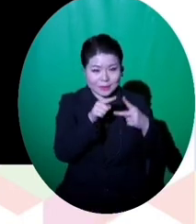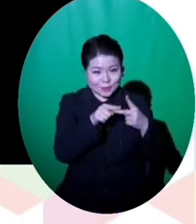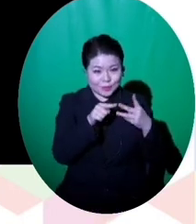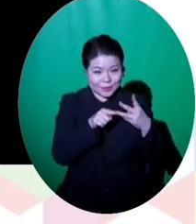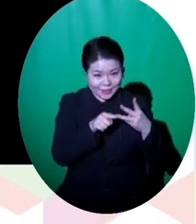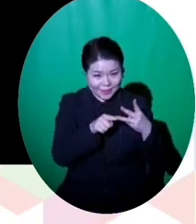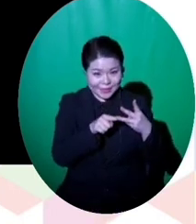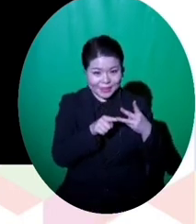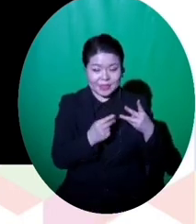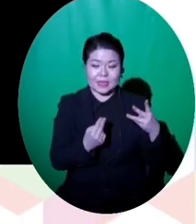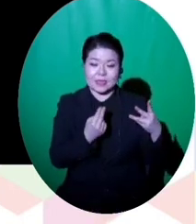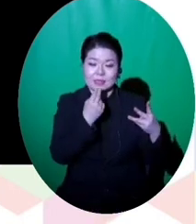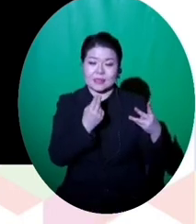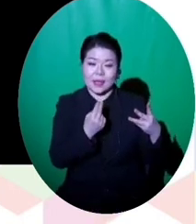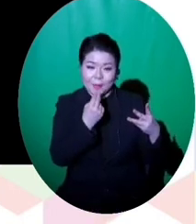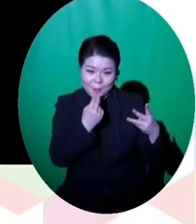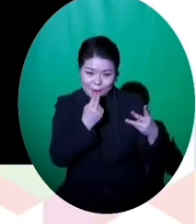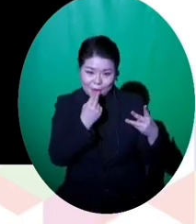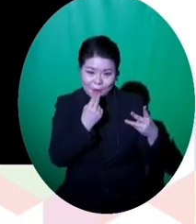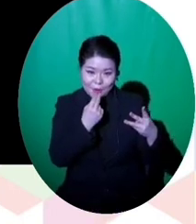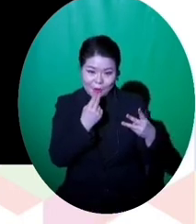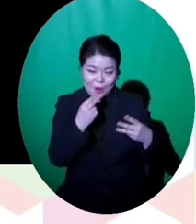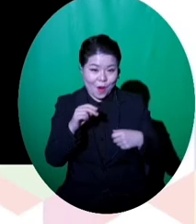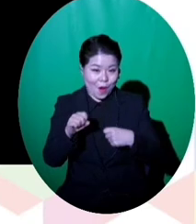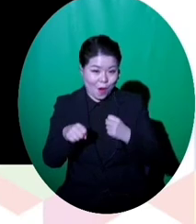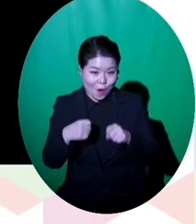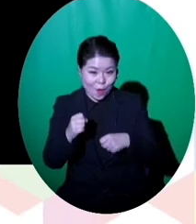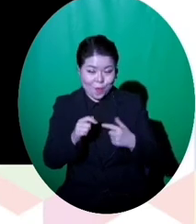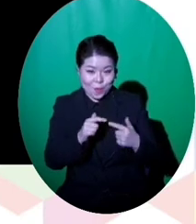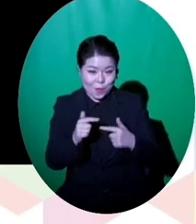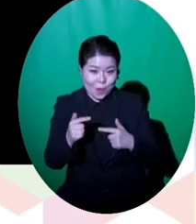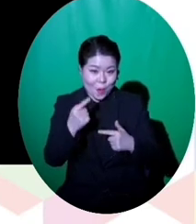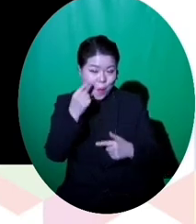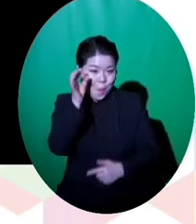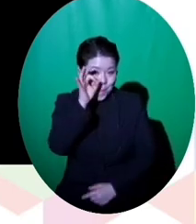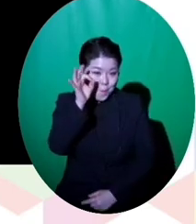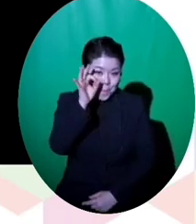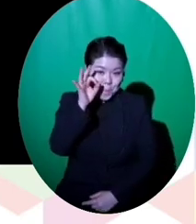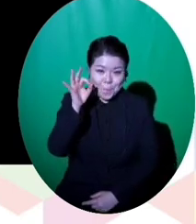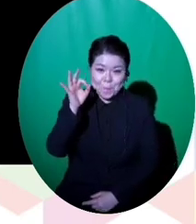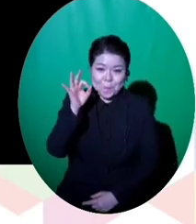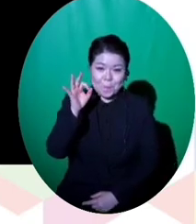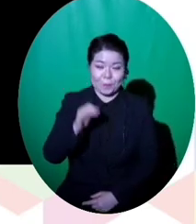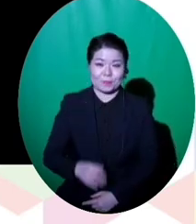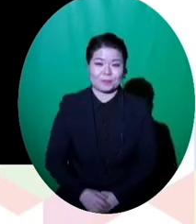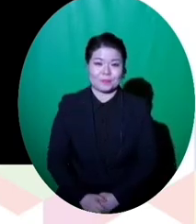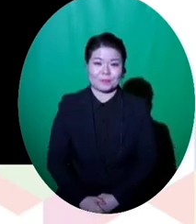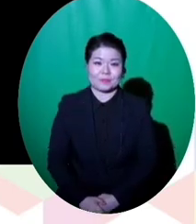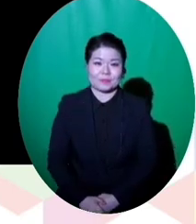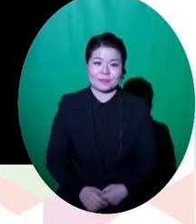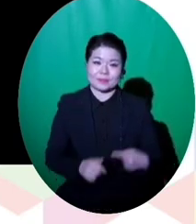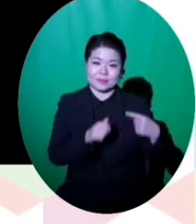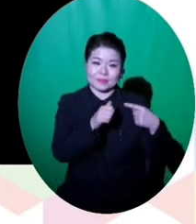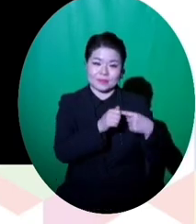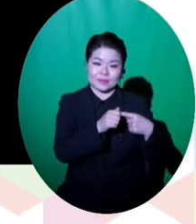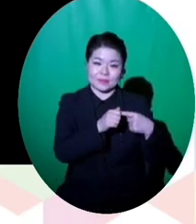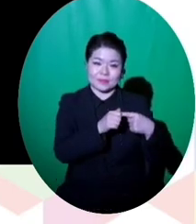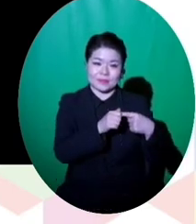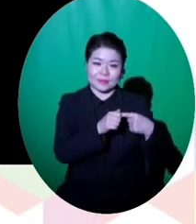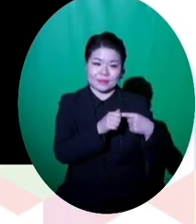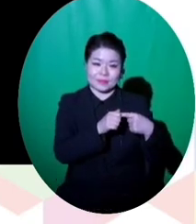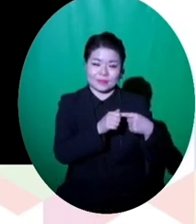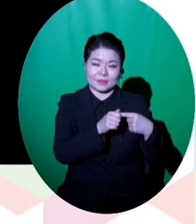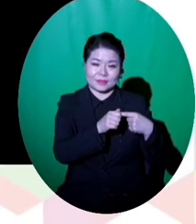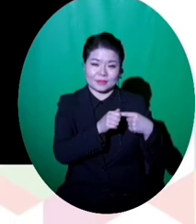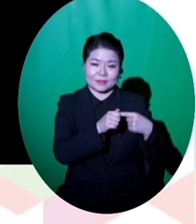mushrooms. The other is lichen. In Korean, we call it a jiryu, which I find quite beautiful, because